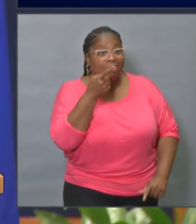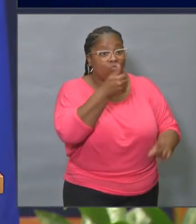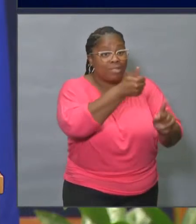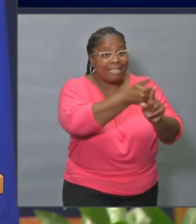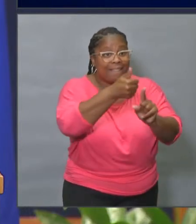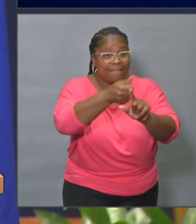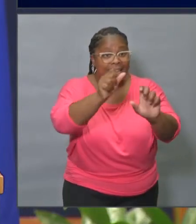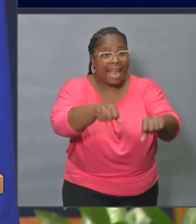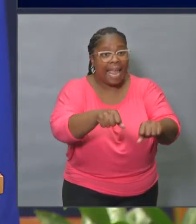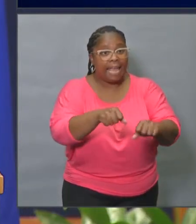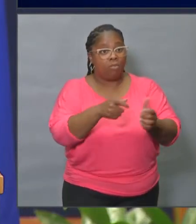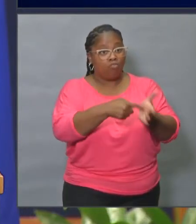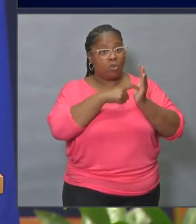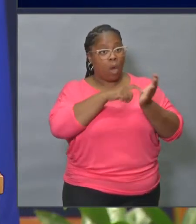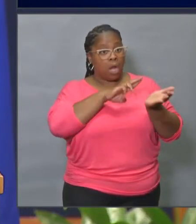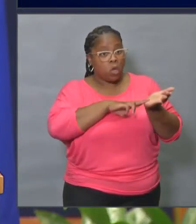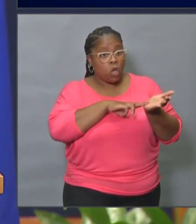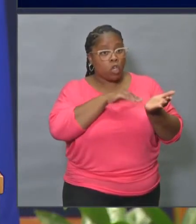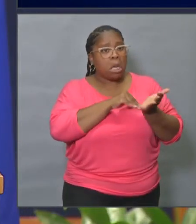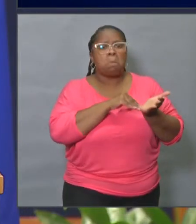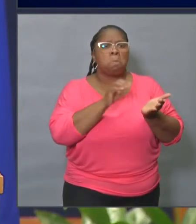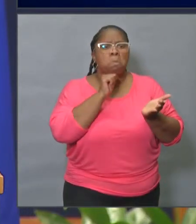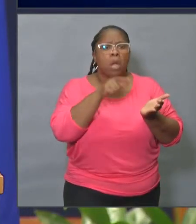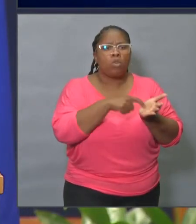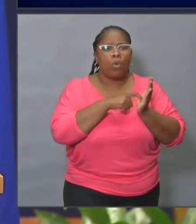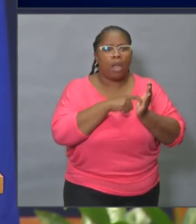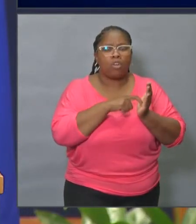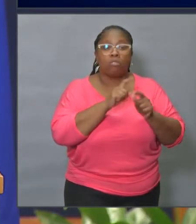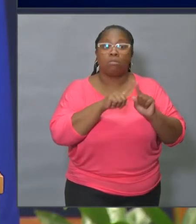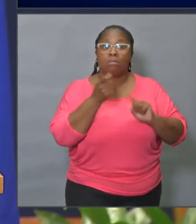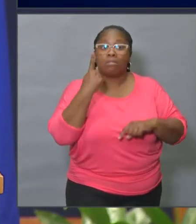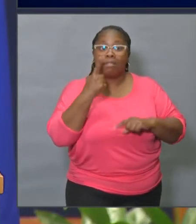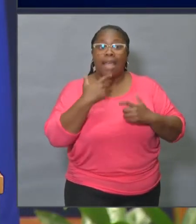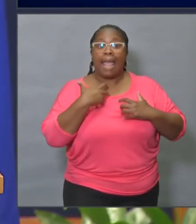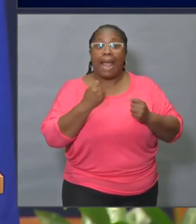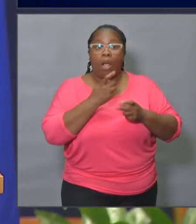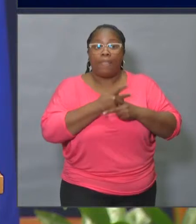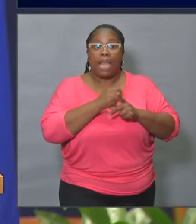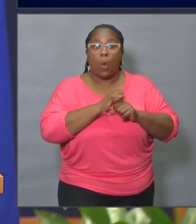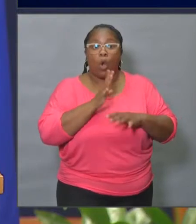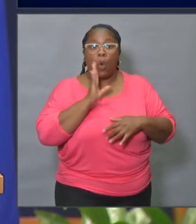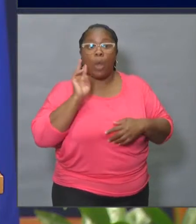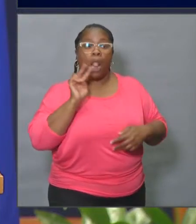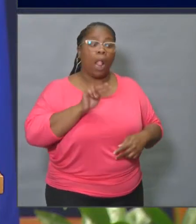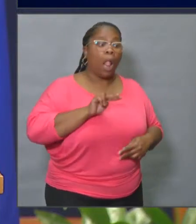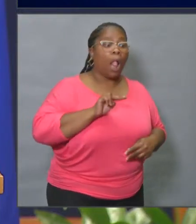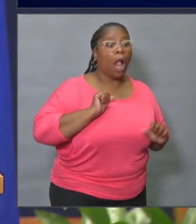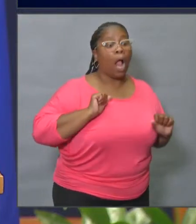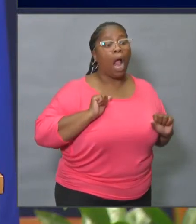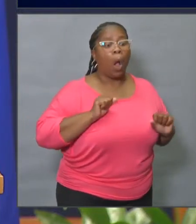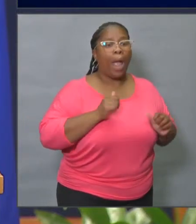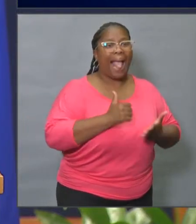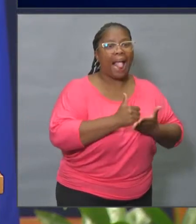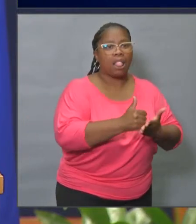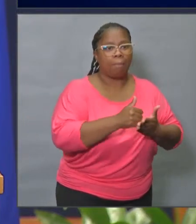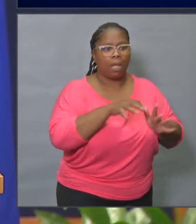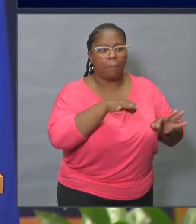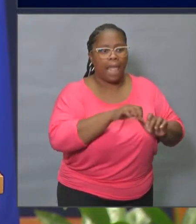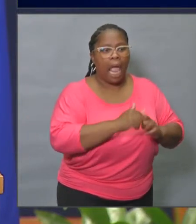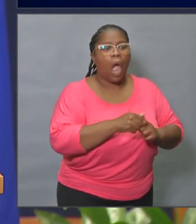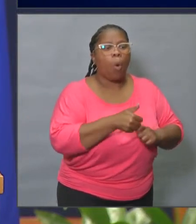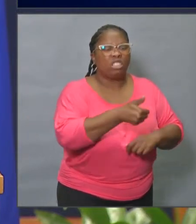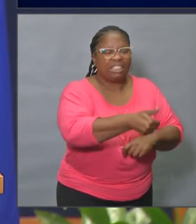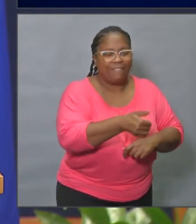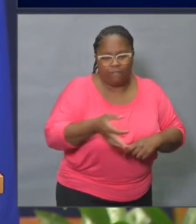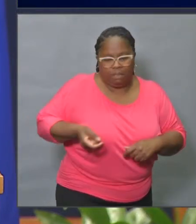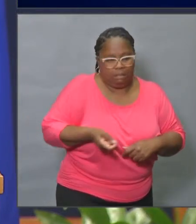but as per the current practice, healthcare workers will be on hand to advise and help assist as needed. While oral approach